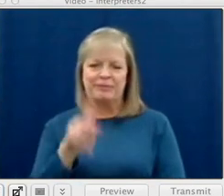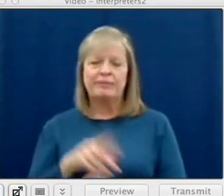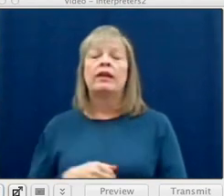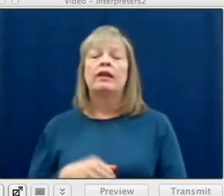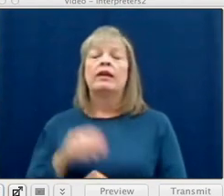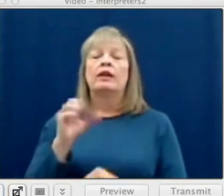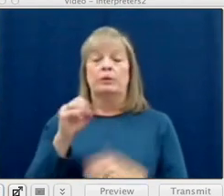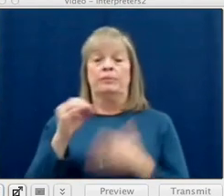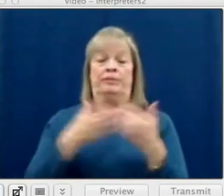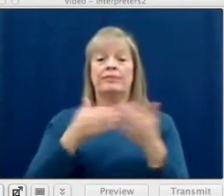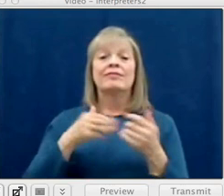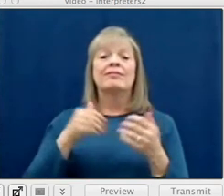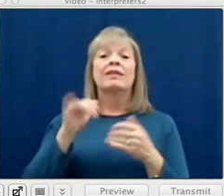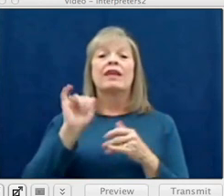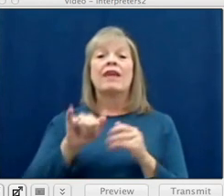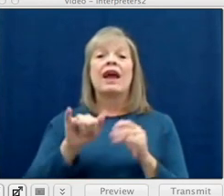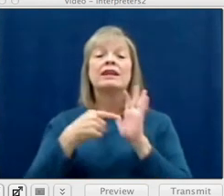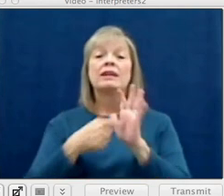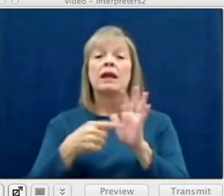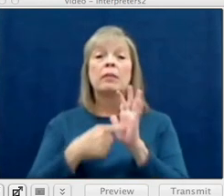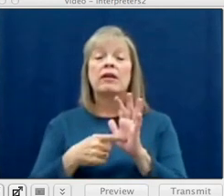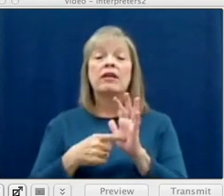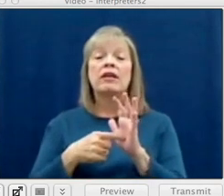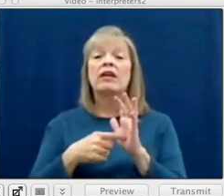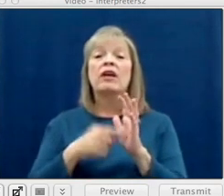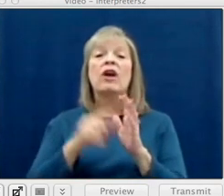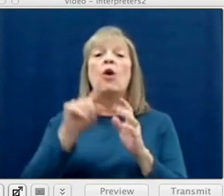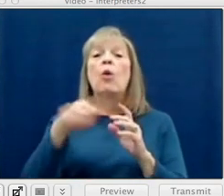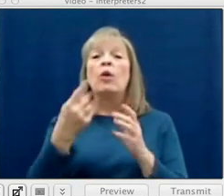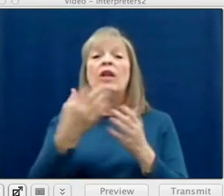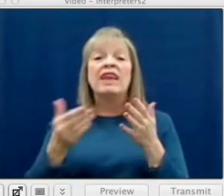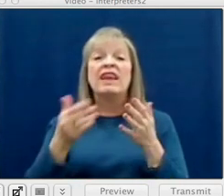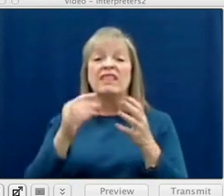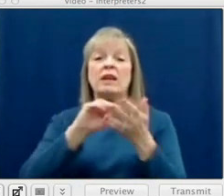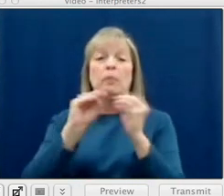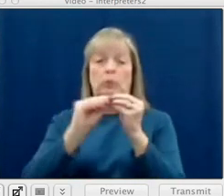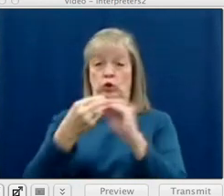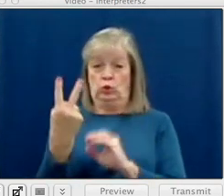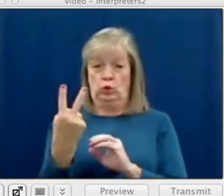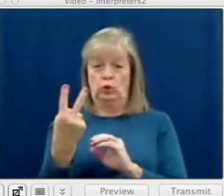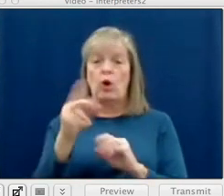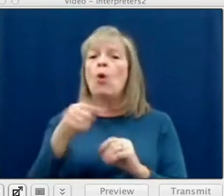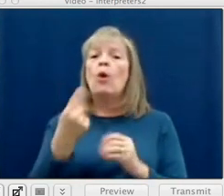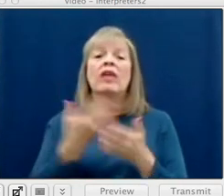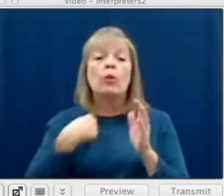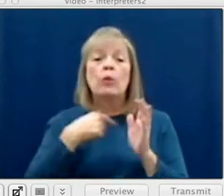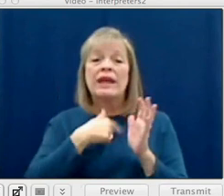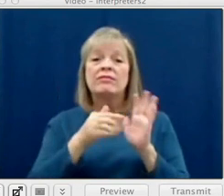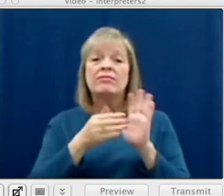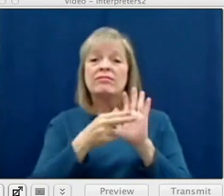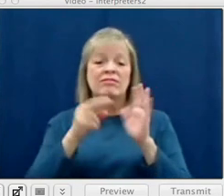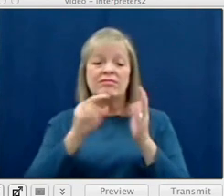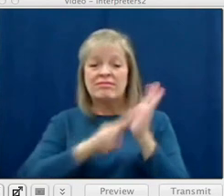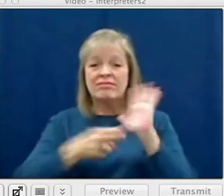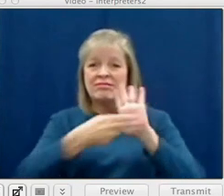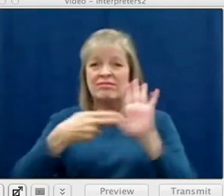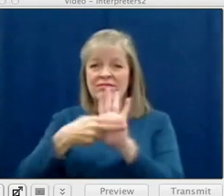So in that example 2, the only thing that is blocked out is something quite simple. The first blocking out of that case